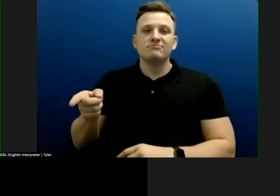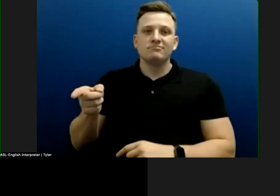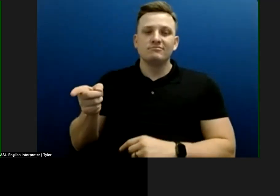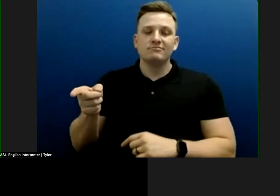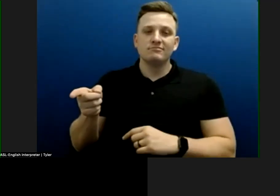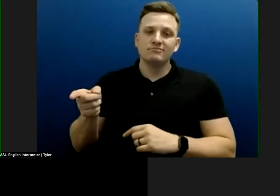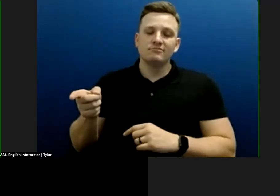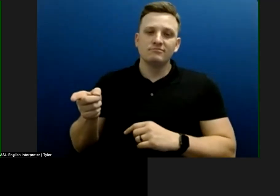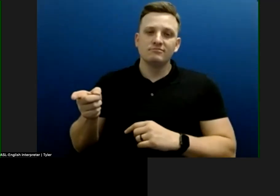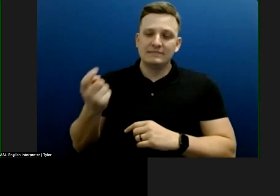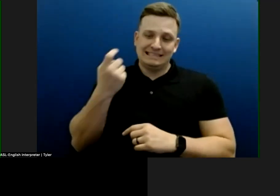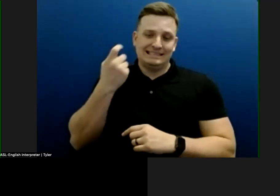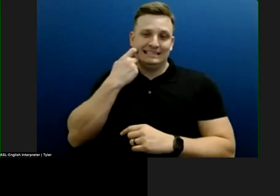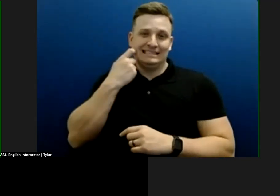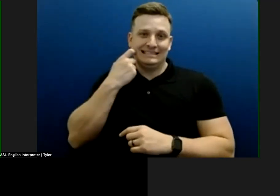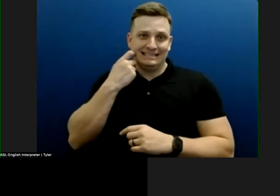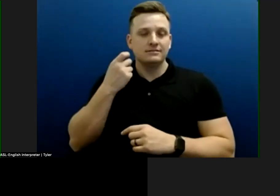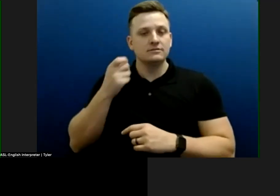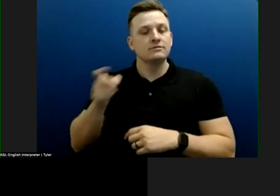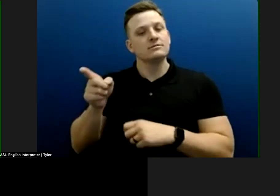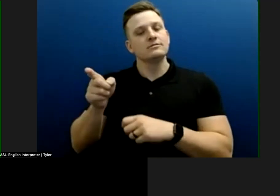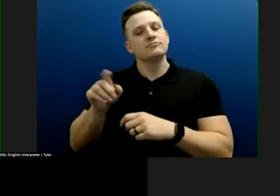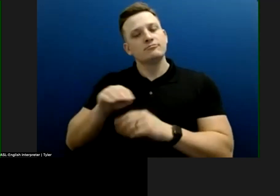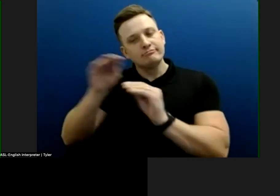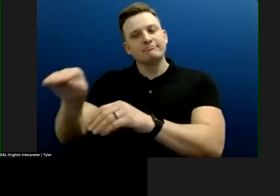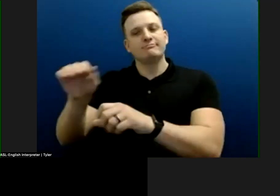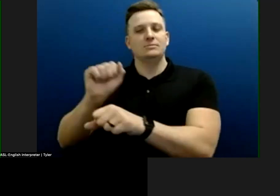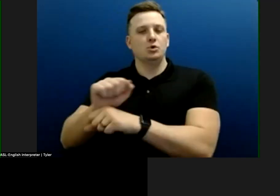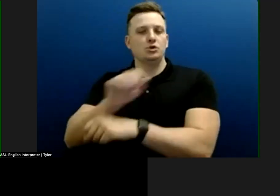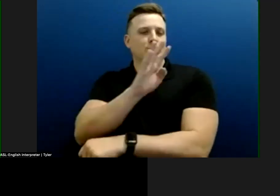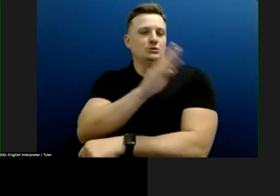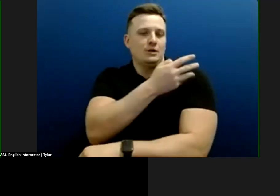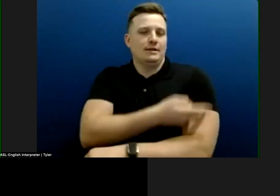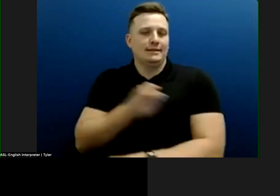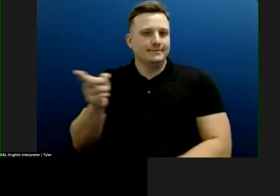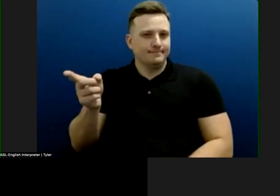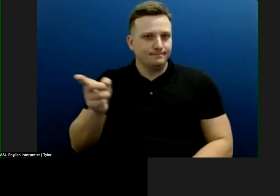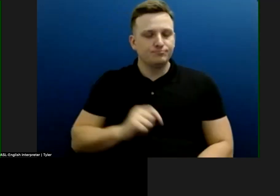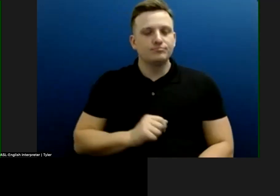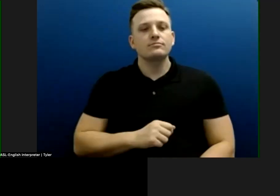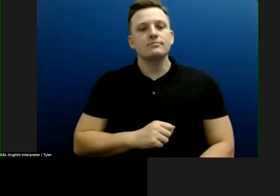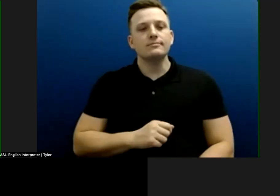life working here in Scotland. And